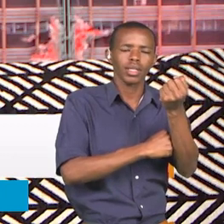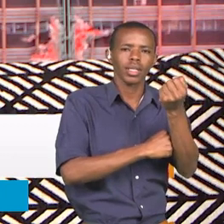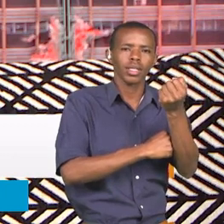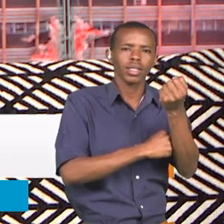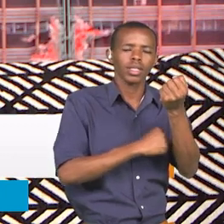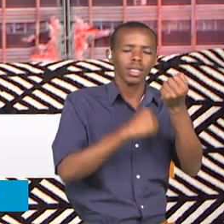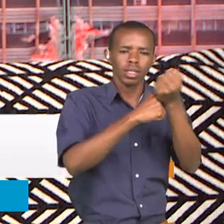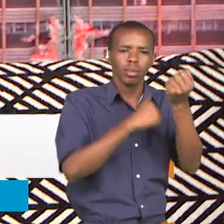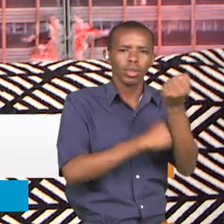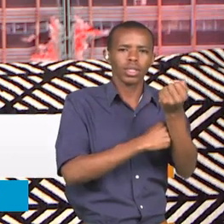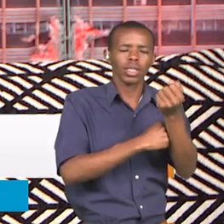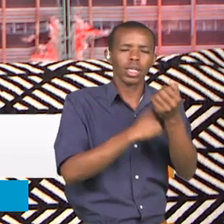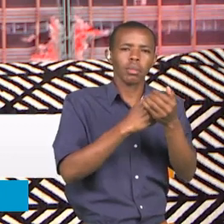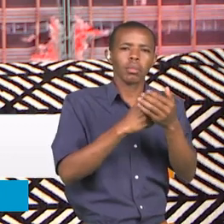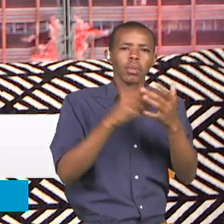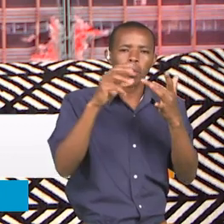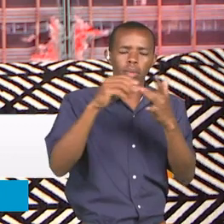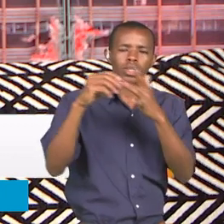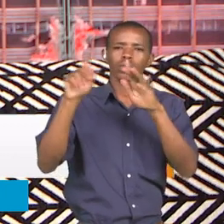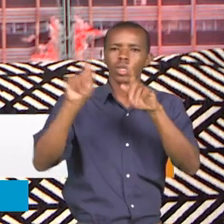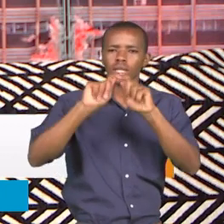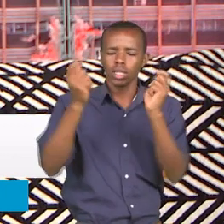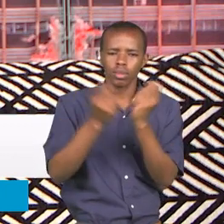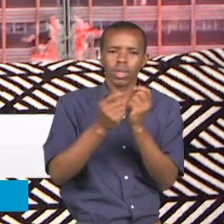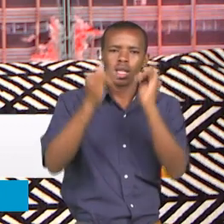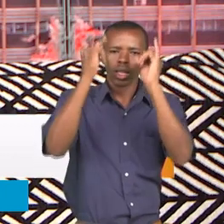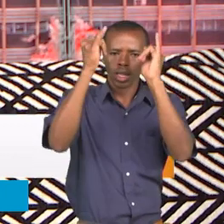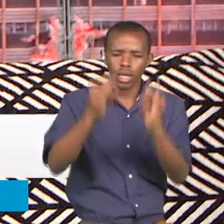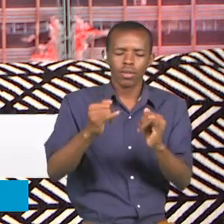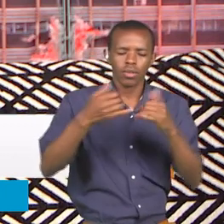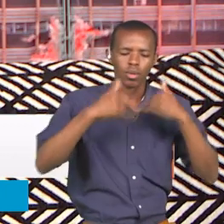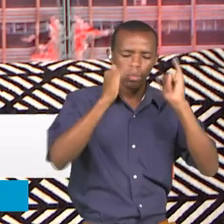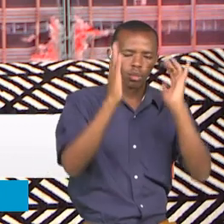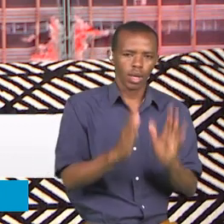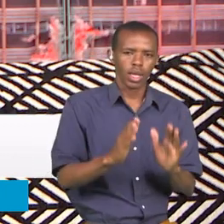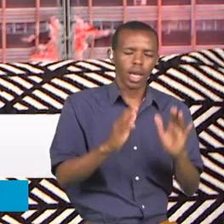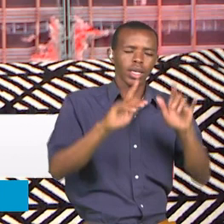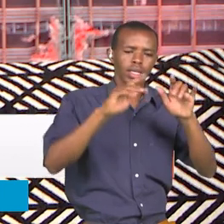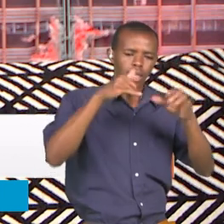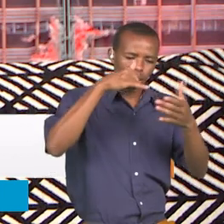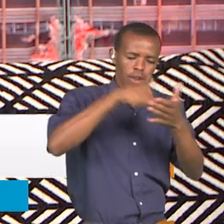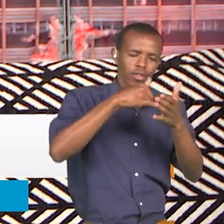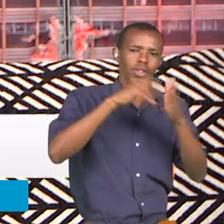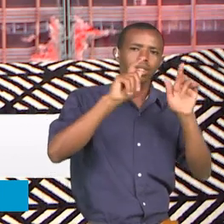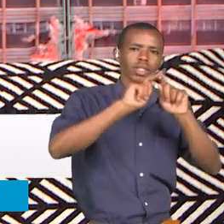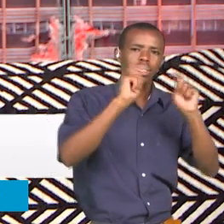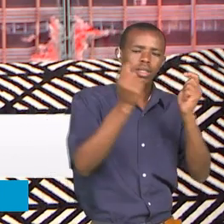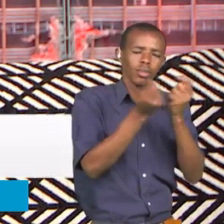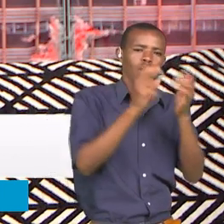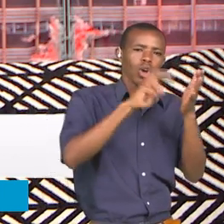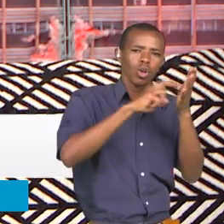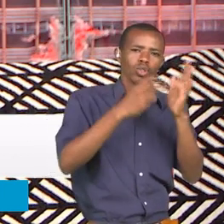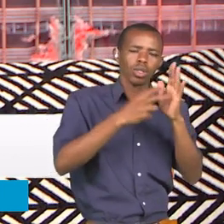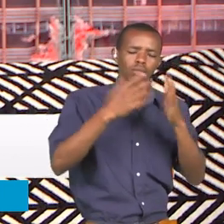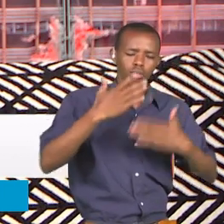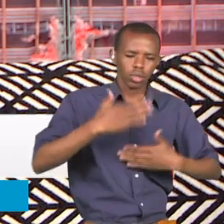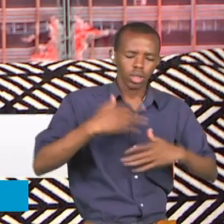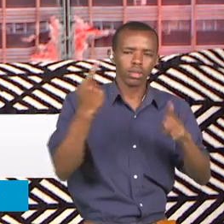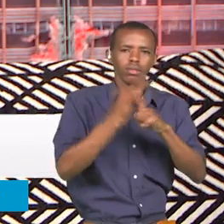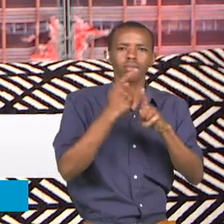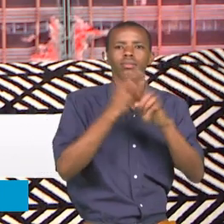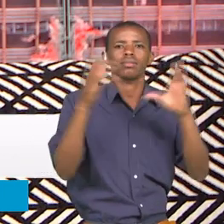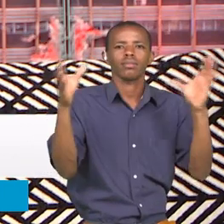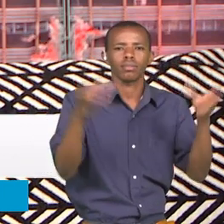particular team. Yeah. And then there's an individual player in the, mm-hmm, team, yeah, who has a contract for endorsement with a different company.